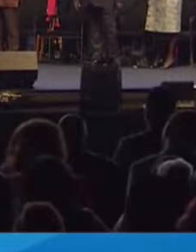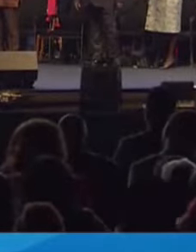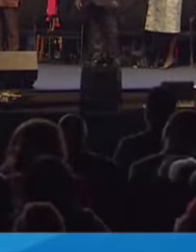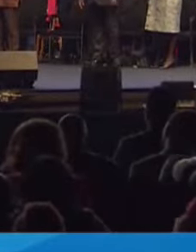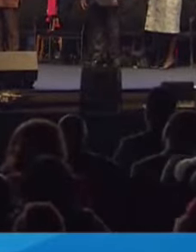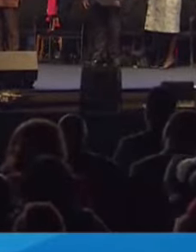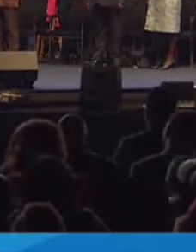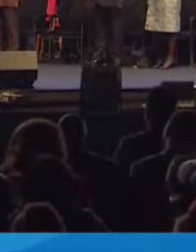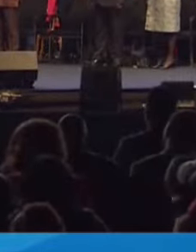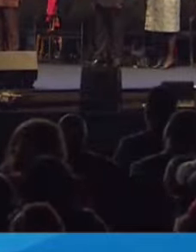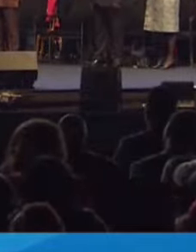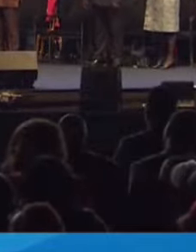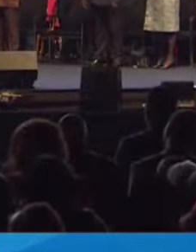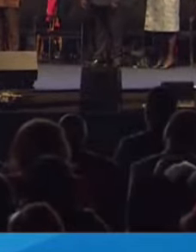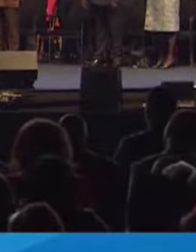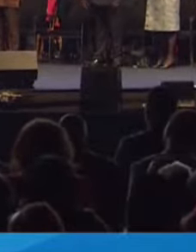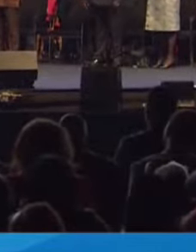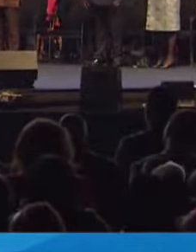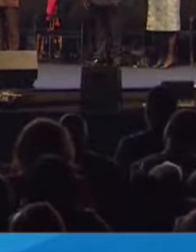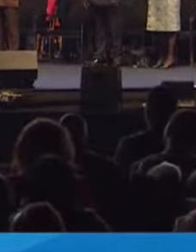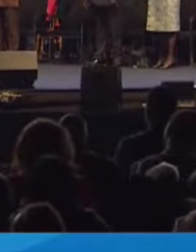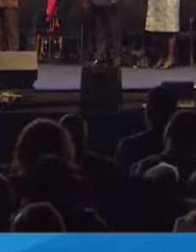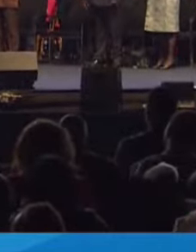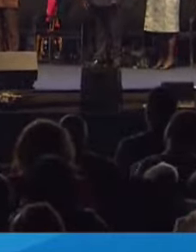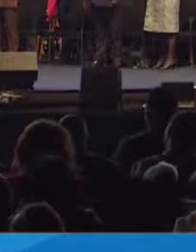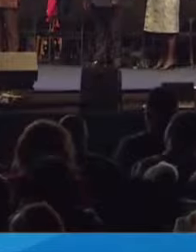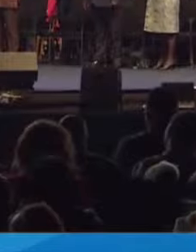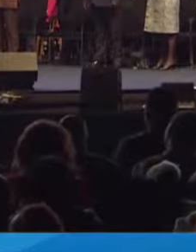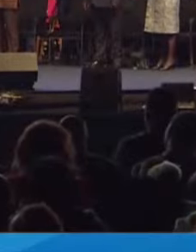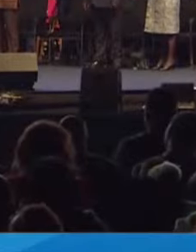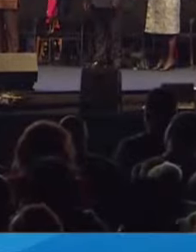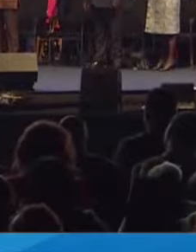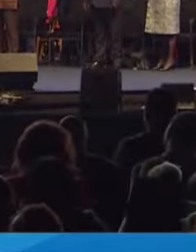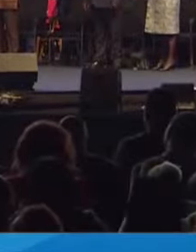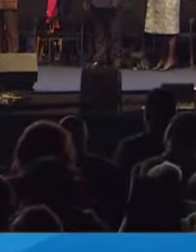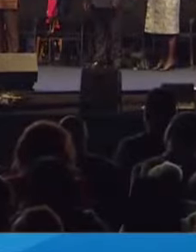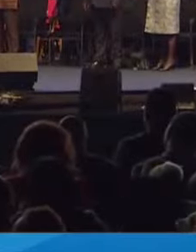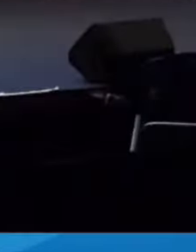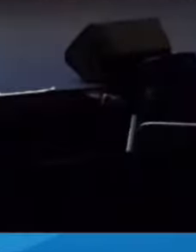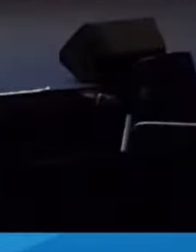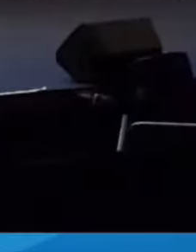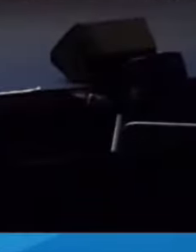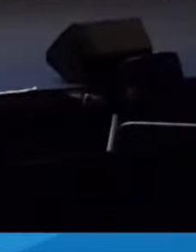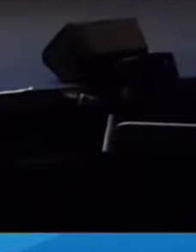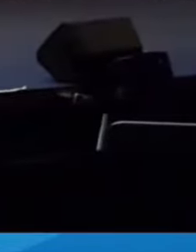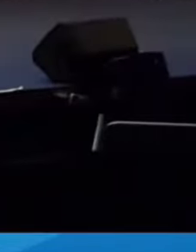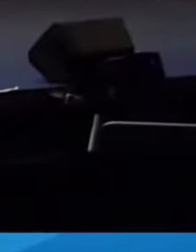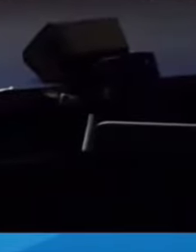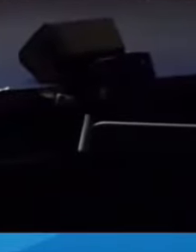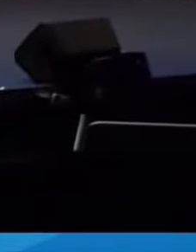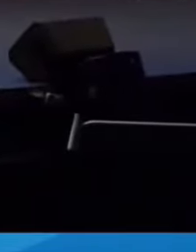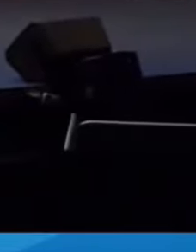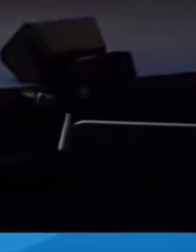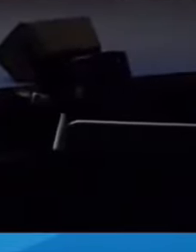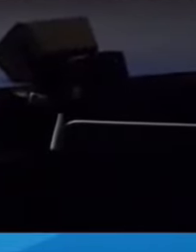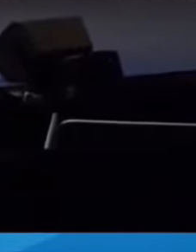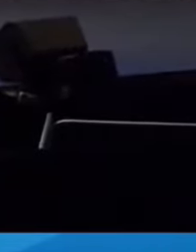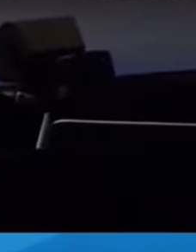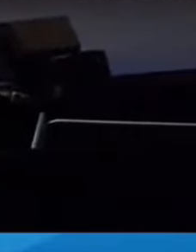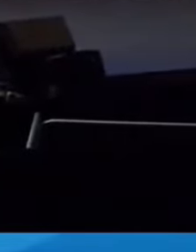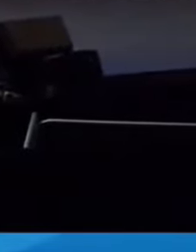land and we bought the land because we made a promise to S seed help